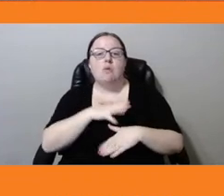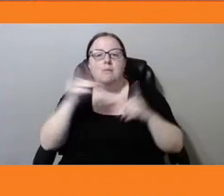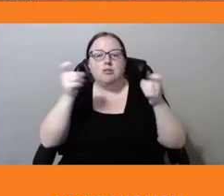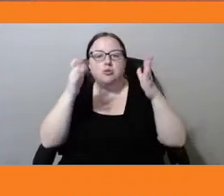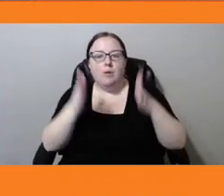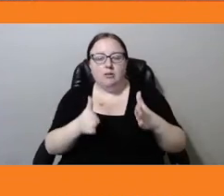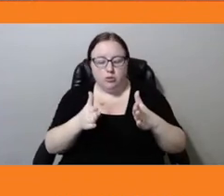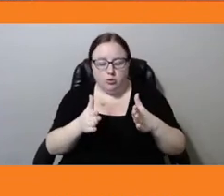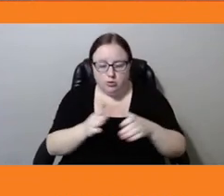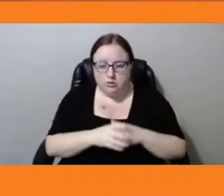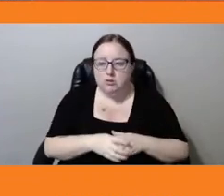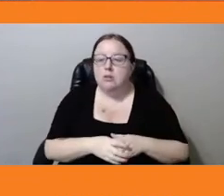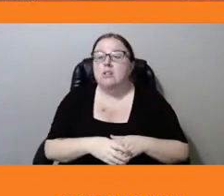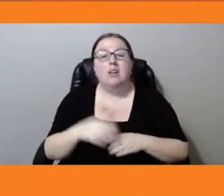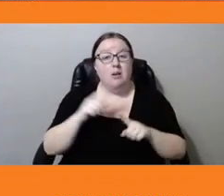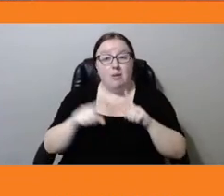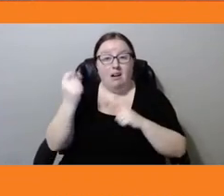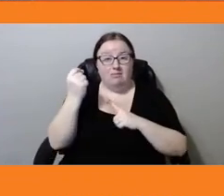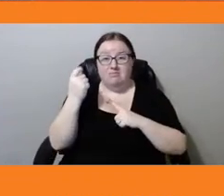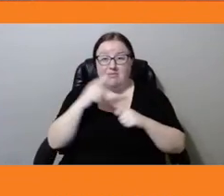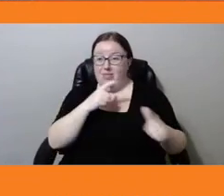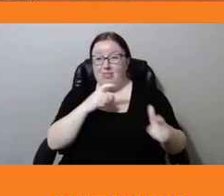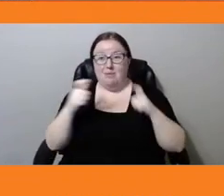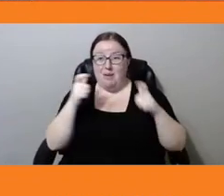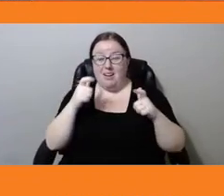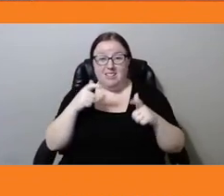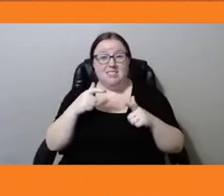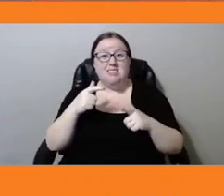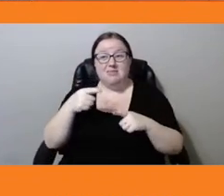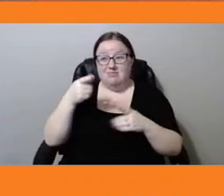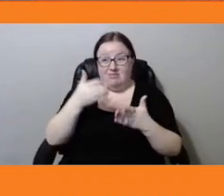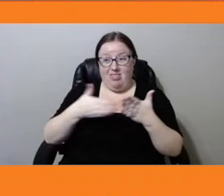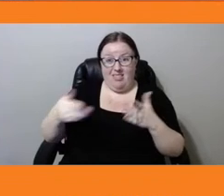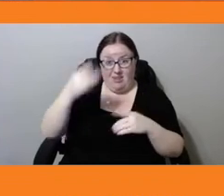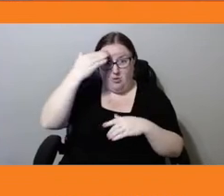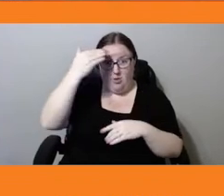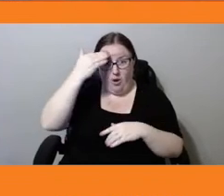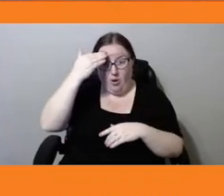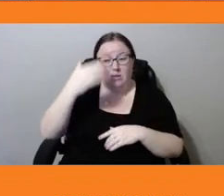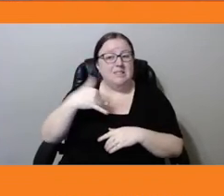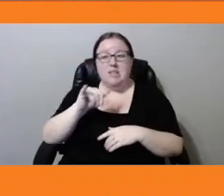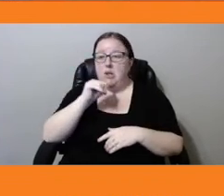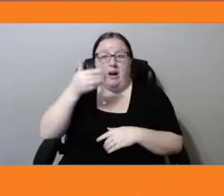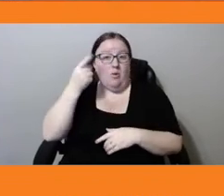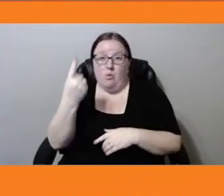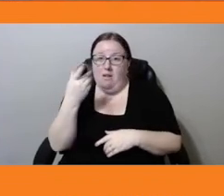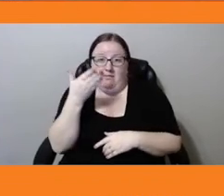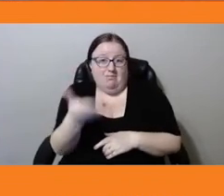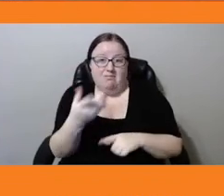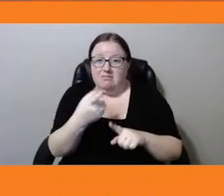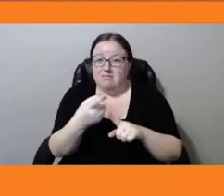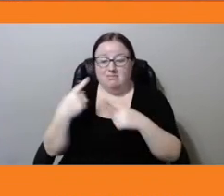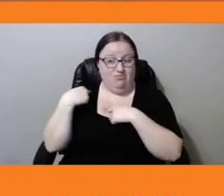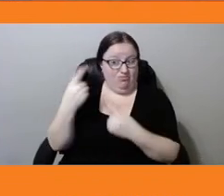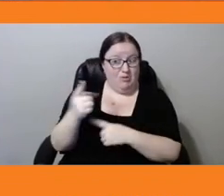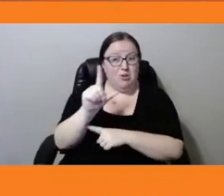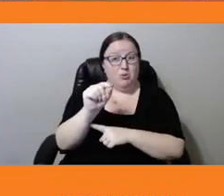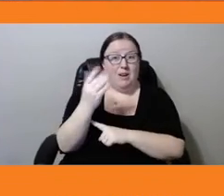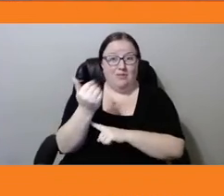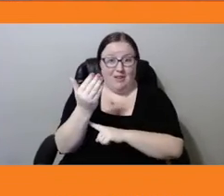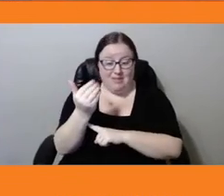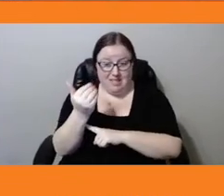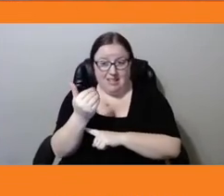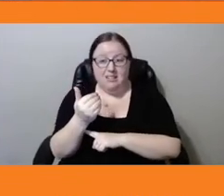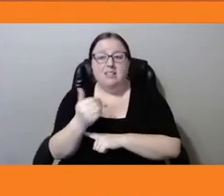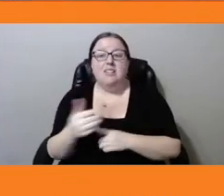on their slates. However, the biggest takeaway from this chart is that there still hasn't been 1 year since 2015 when